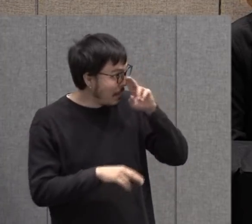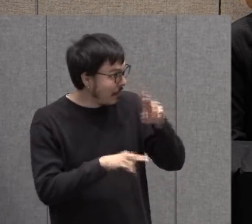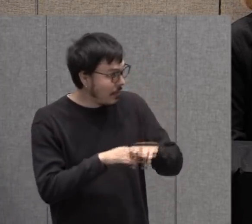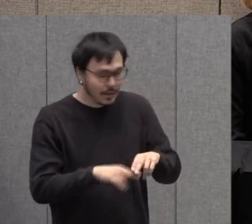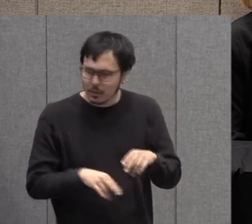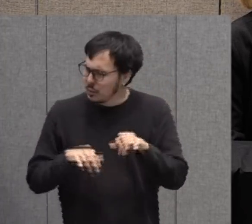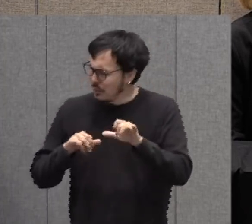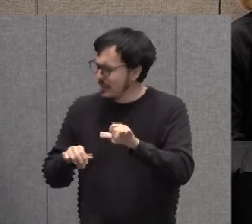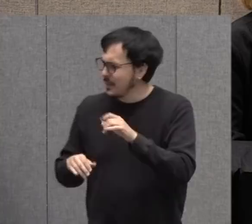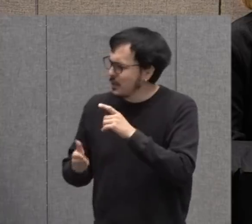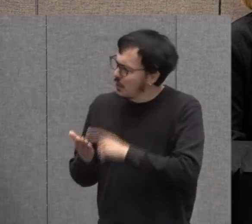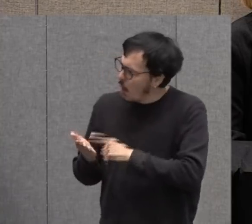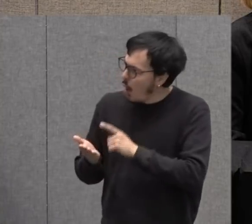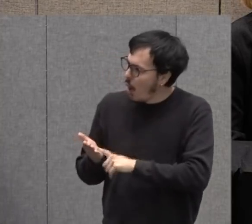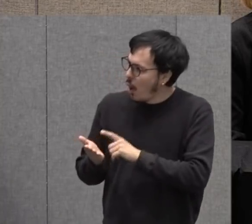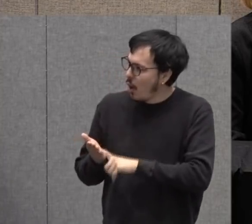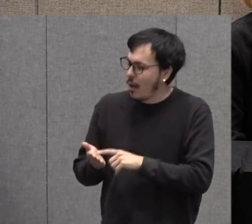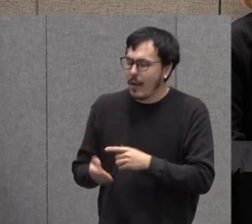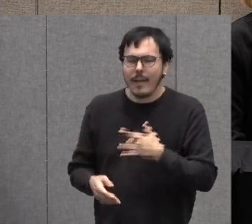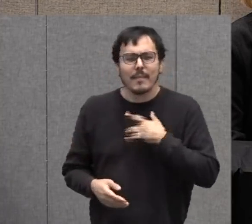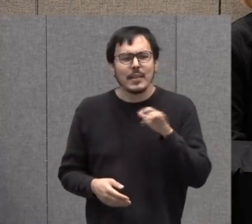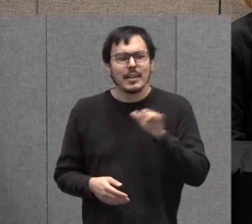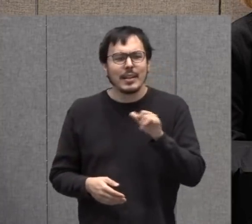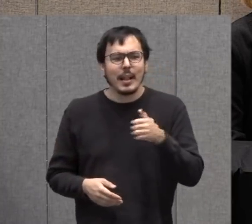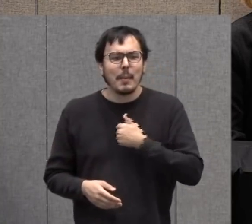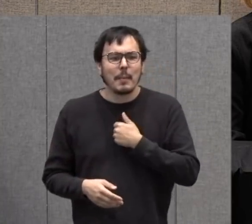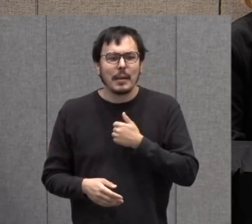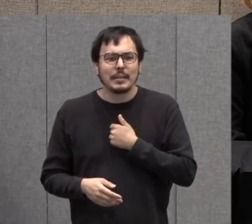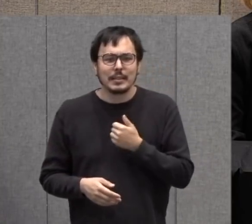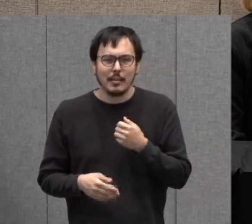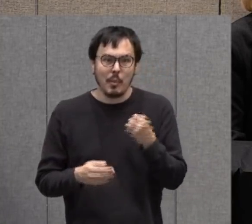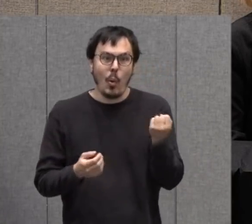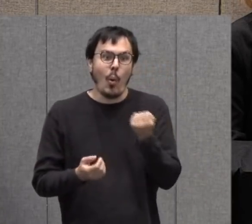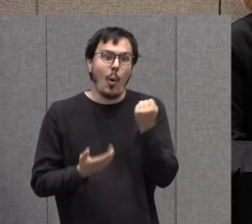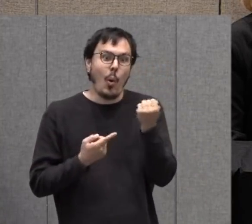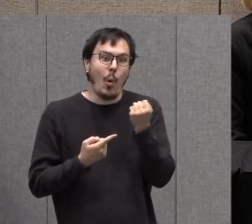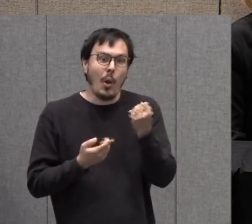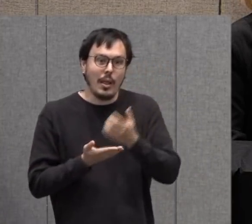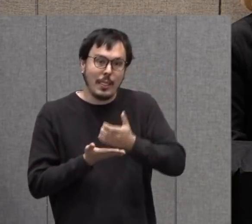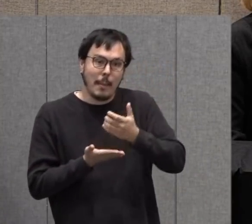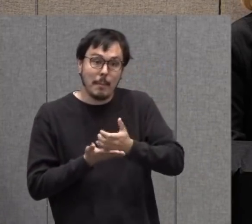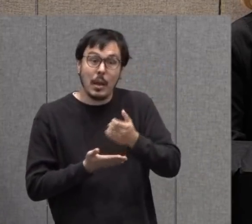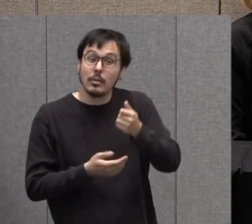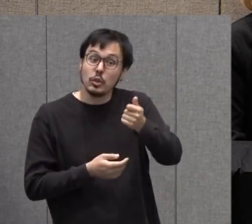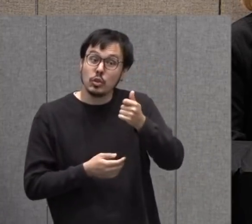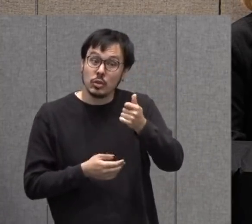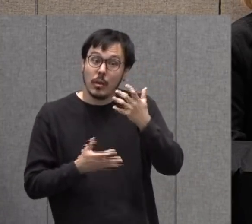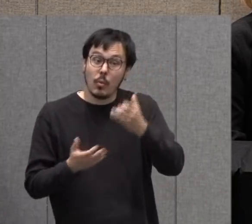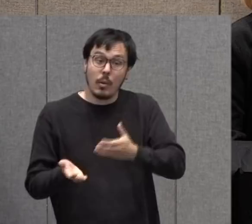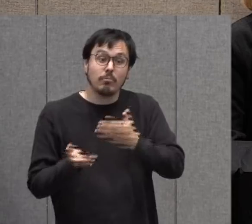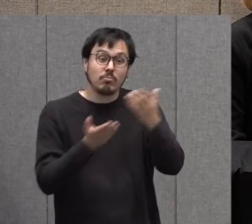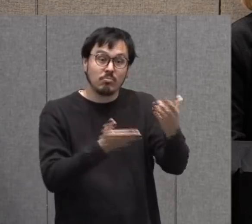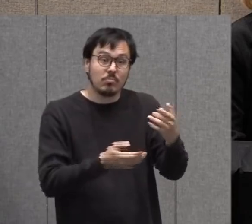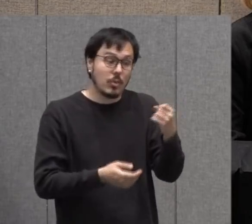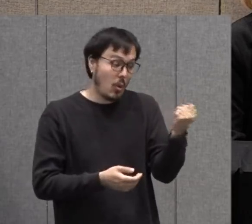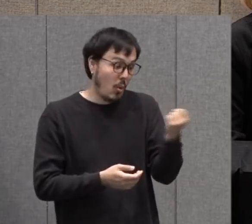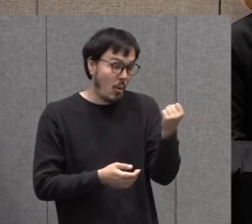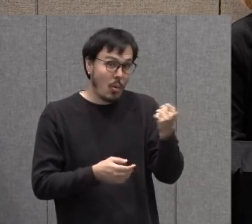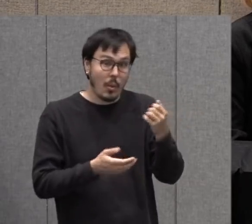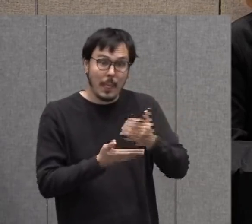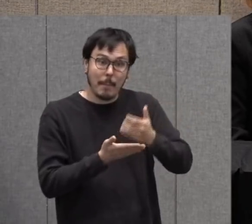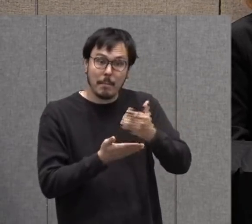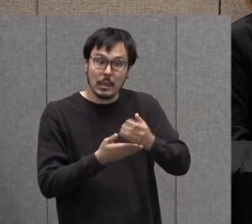still talk about this. Right. I feel like I've been hogging this. Would you like to take the bucket with 13 and give